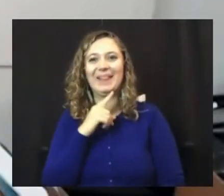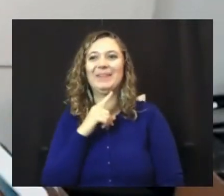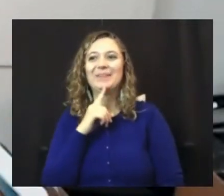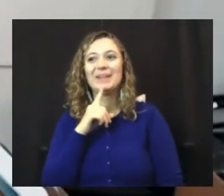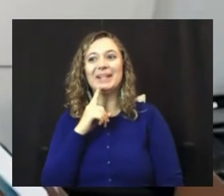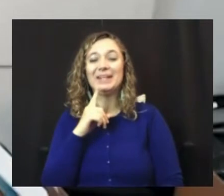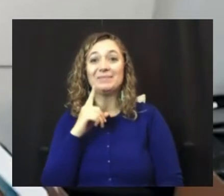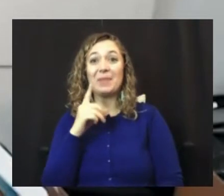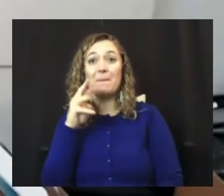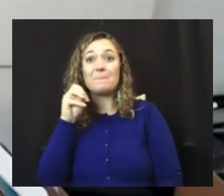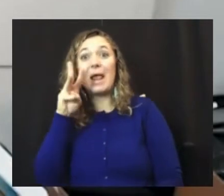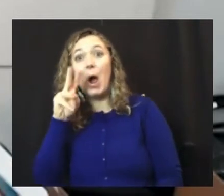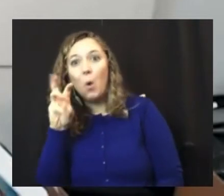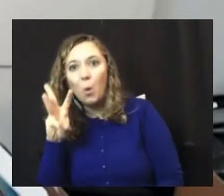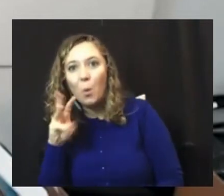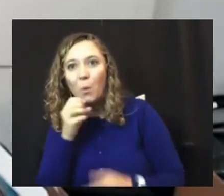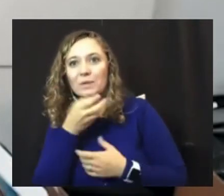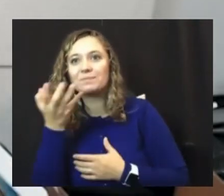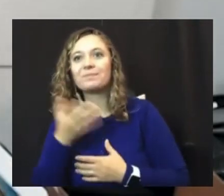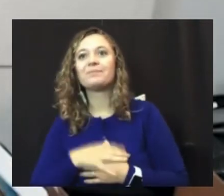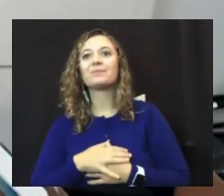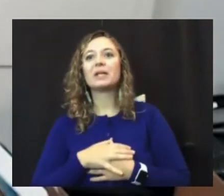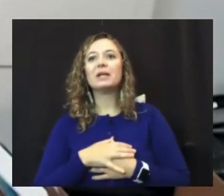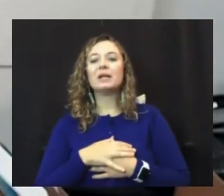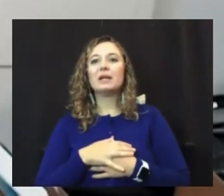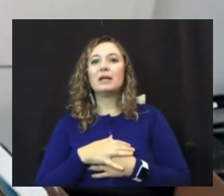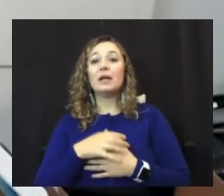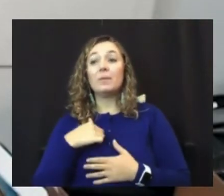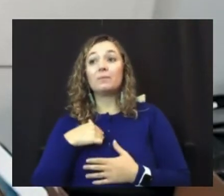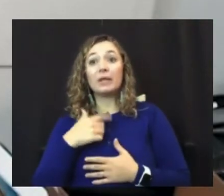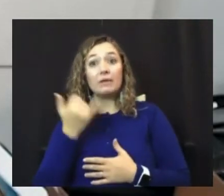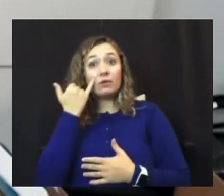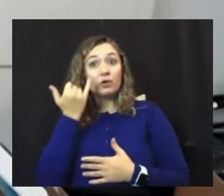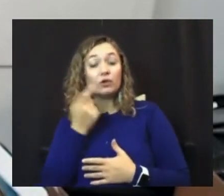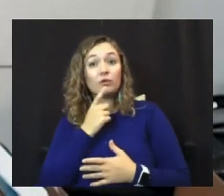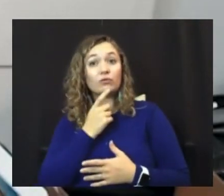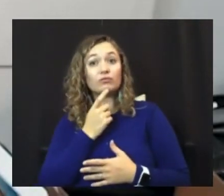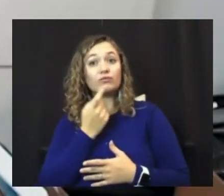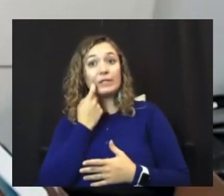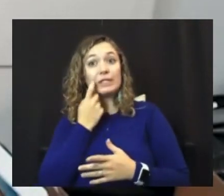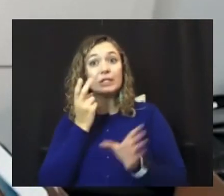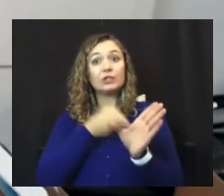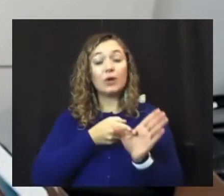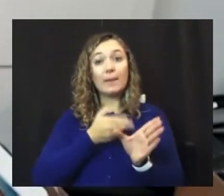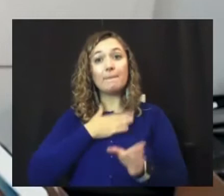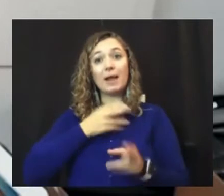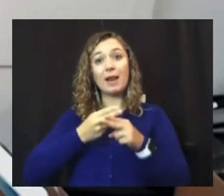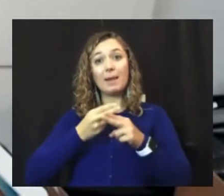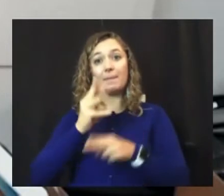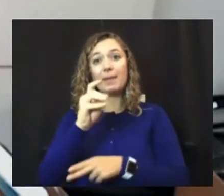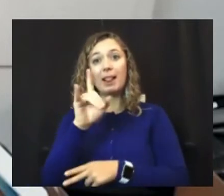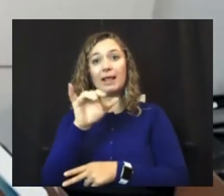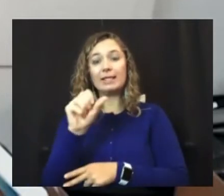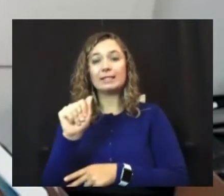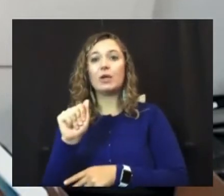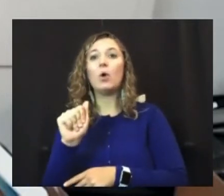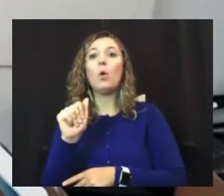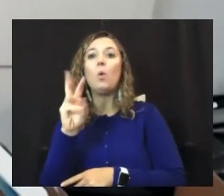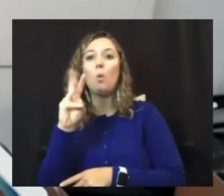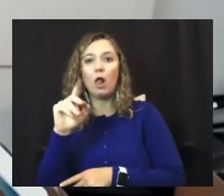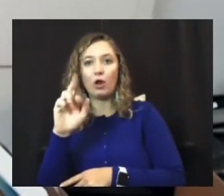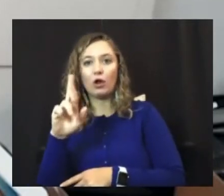this. For those of you that may just be joining us today, my name is Melissa Walker. I am the director of the TRIO Training Academy at Penn State